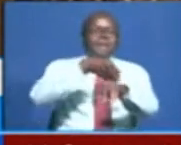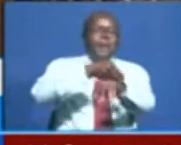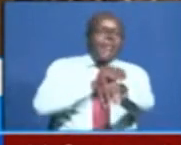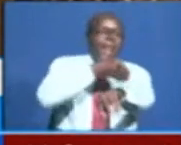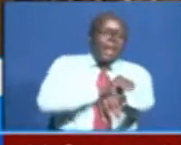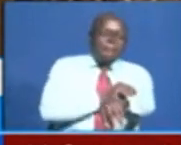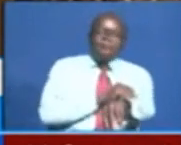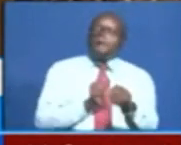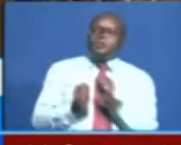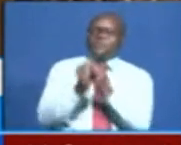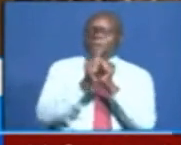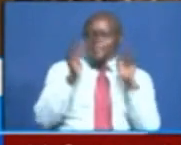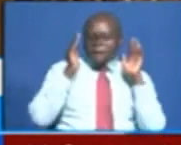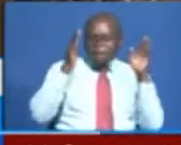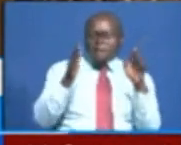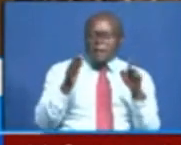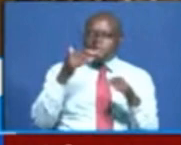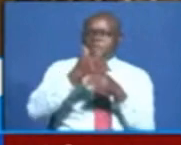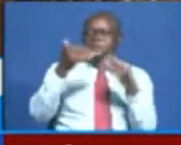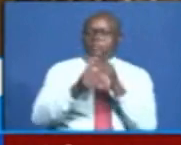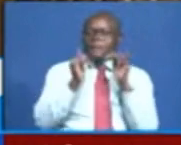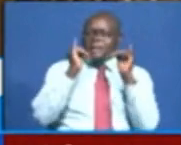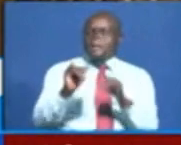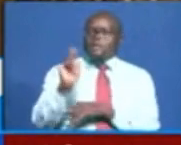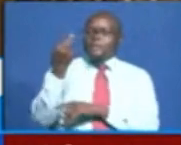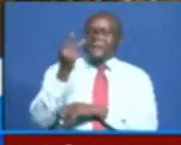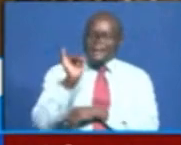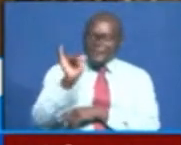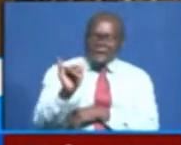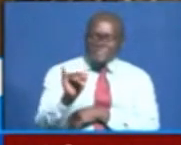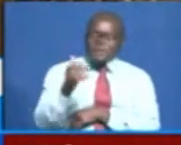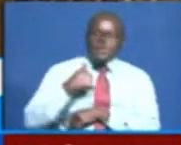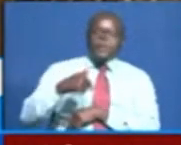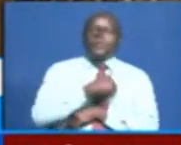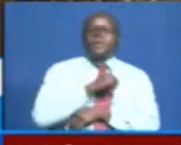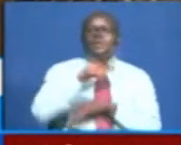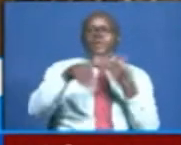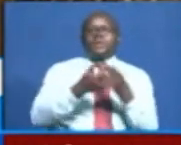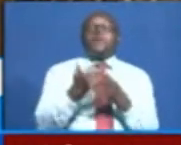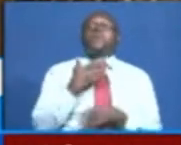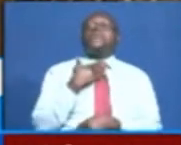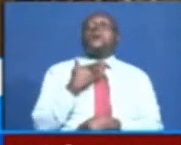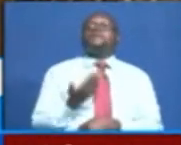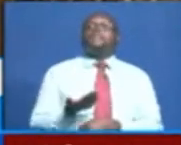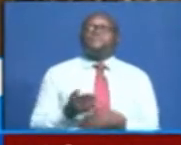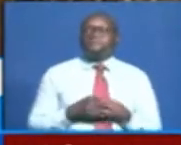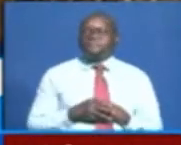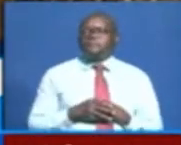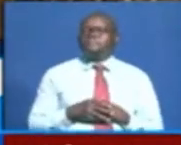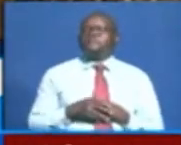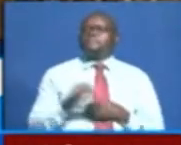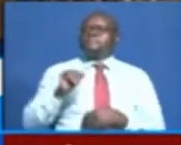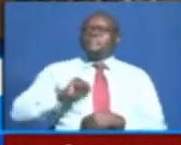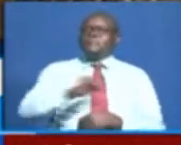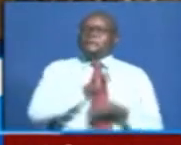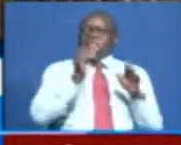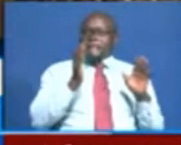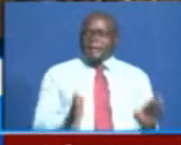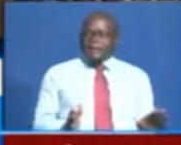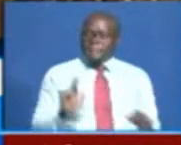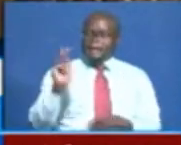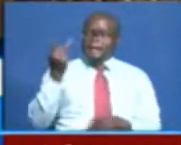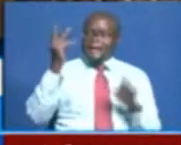focus on building the new Kenya that we all desire. Distinguished senators,